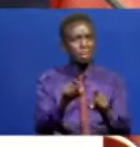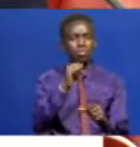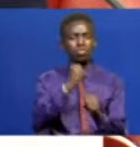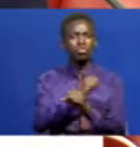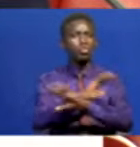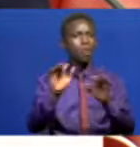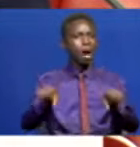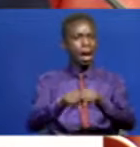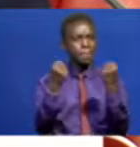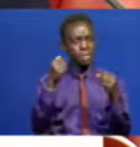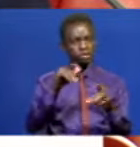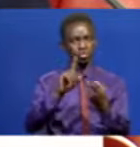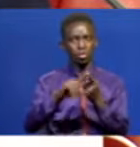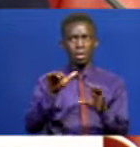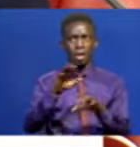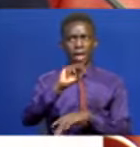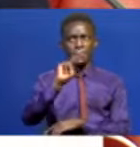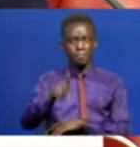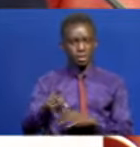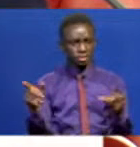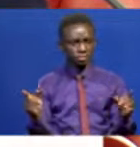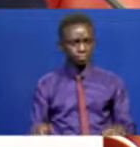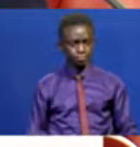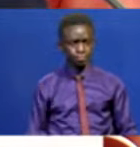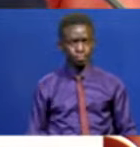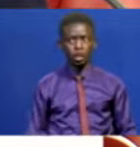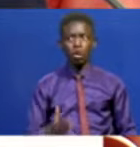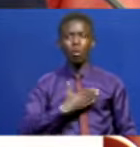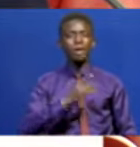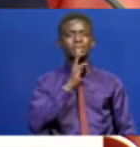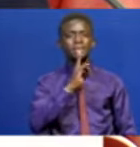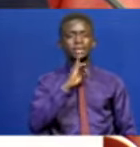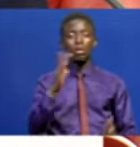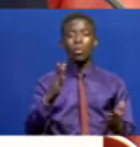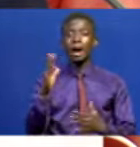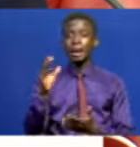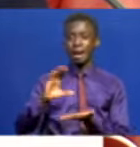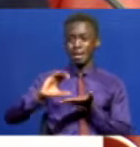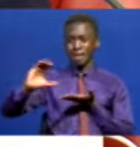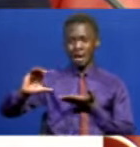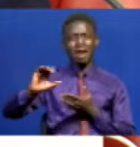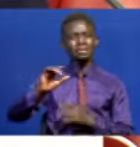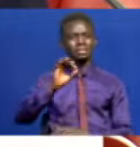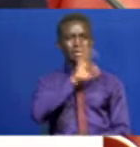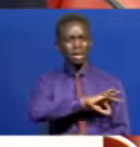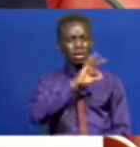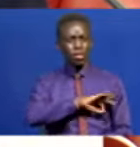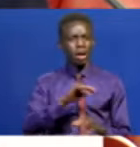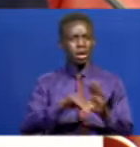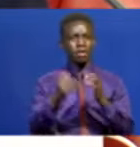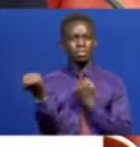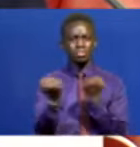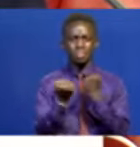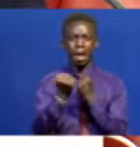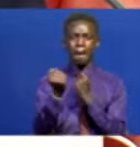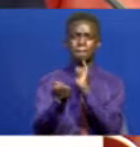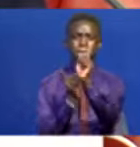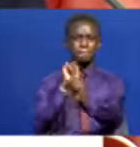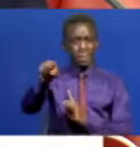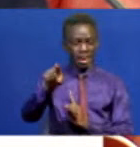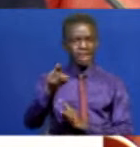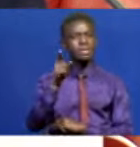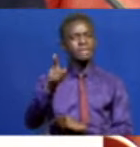parliament. We wish to guide that the cash allowance in respect of motor vehicle reimbursement is subject to tax